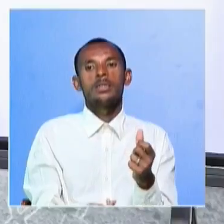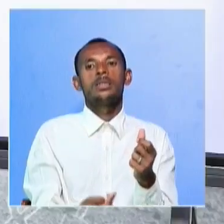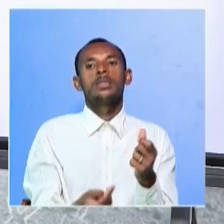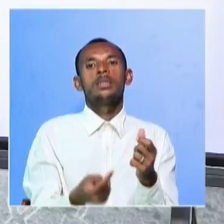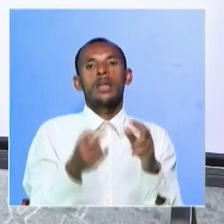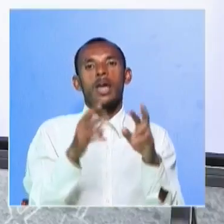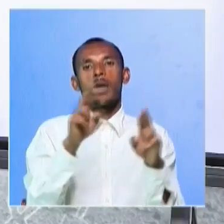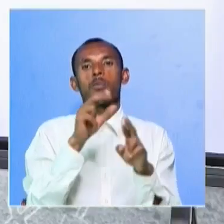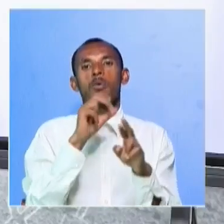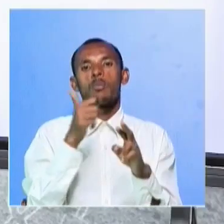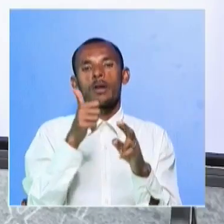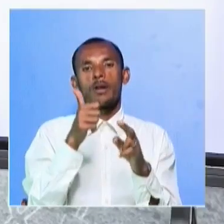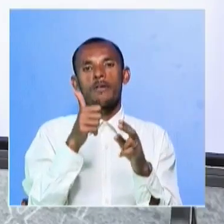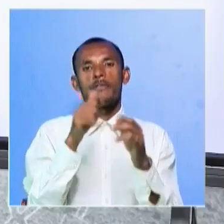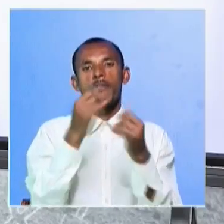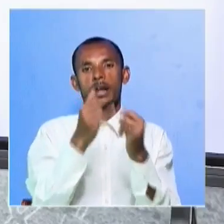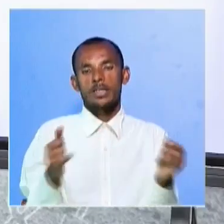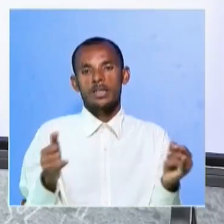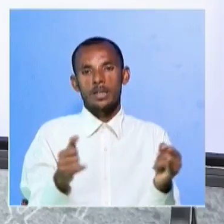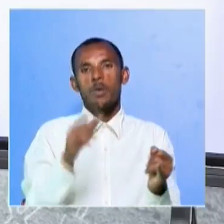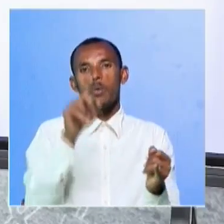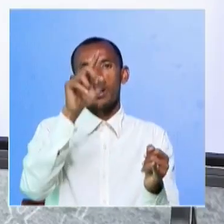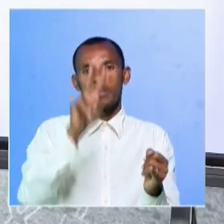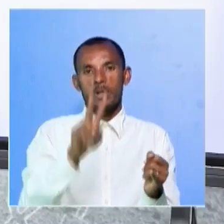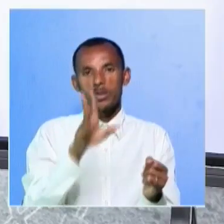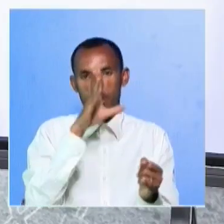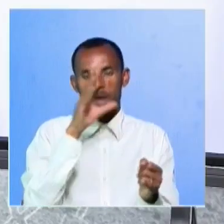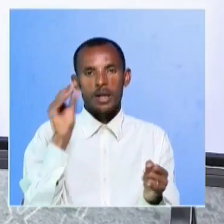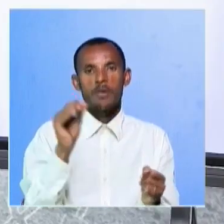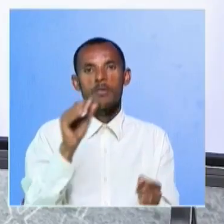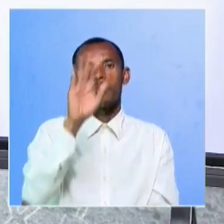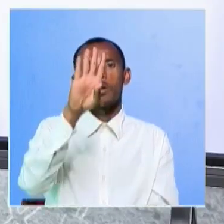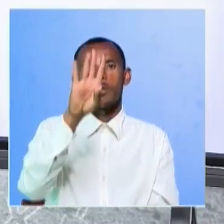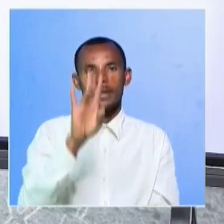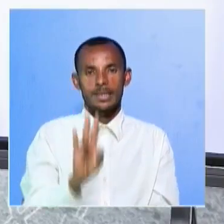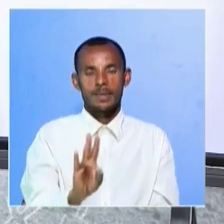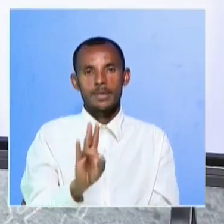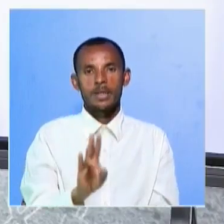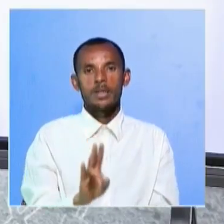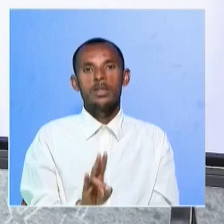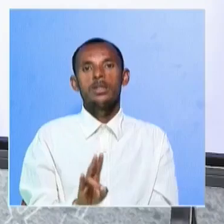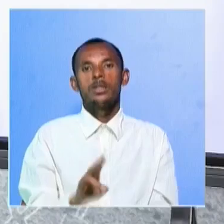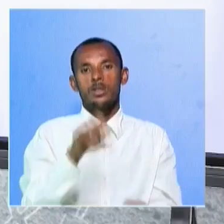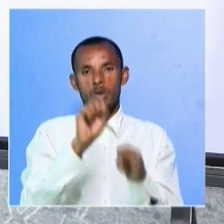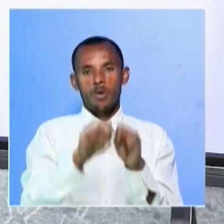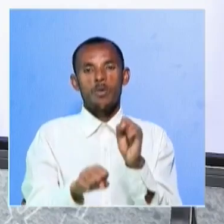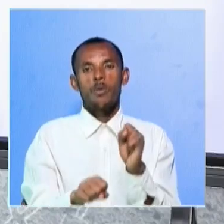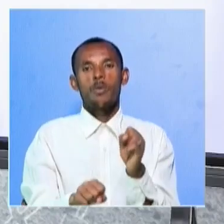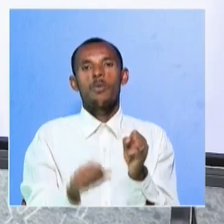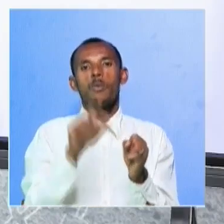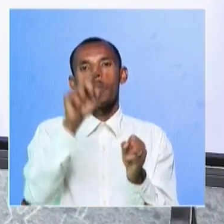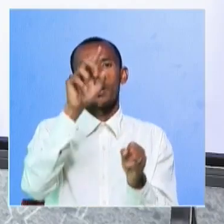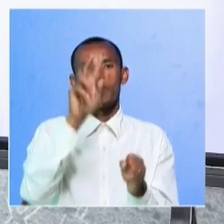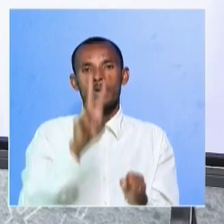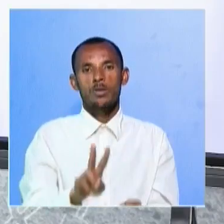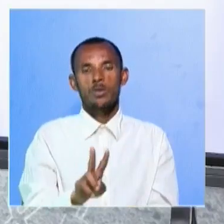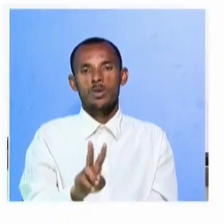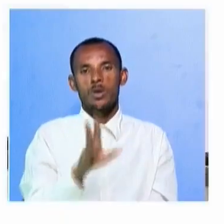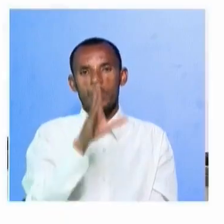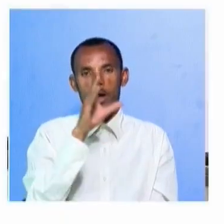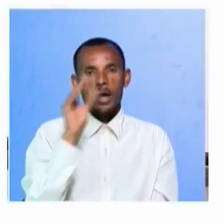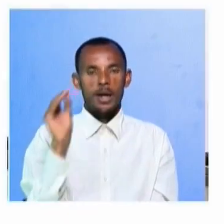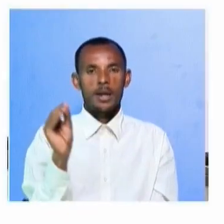improper fraction part. We take 1 over 2 and 4 over 7. So take 1 over 2 and